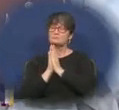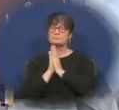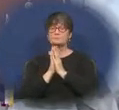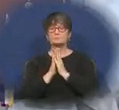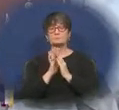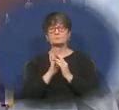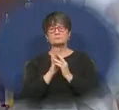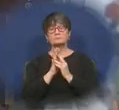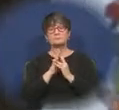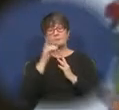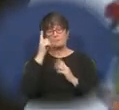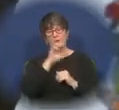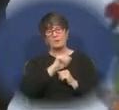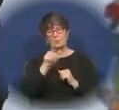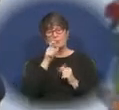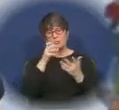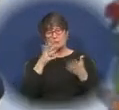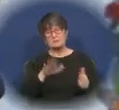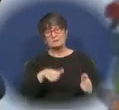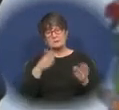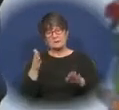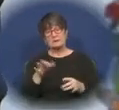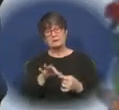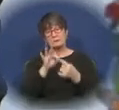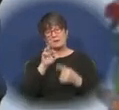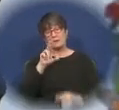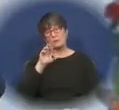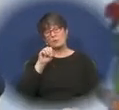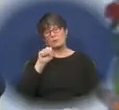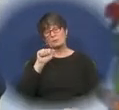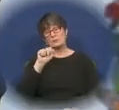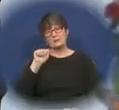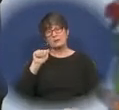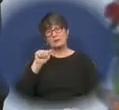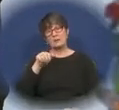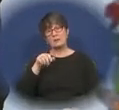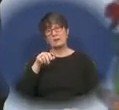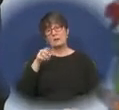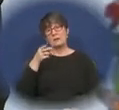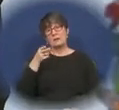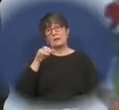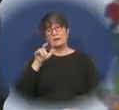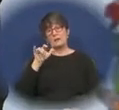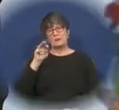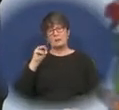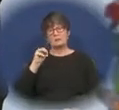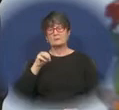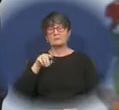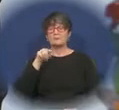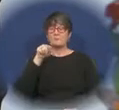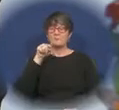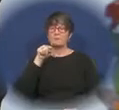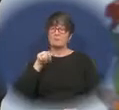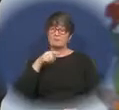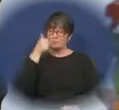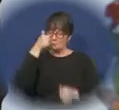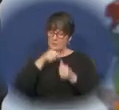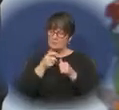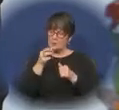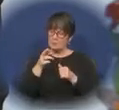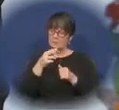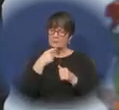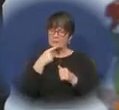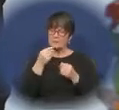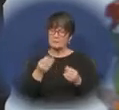prayer. That all who have died, especially Rosanna Heilman, the special intention of this Mass, will be raised to the